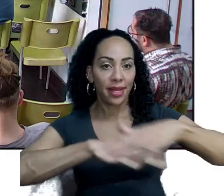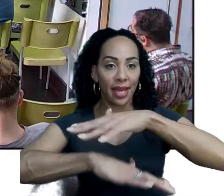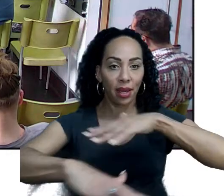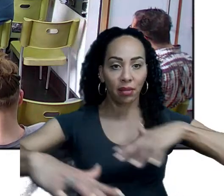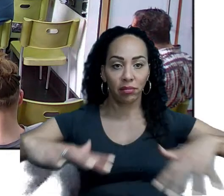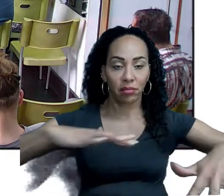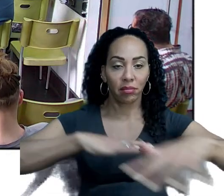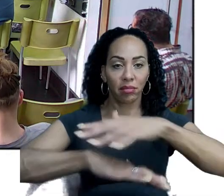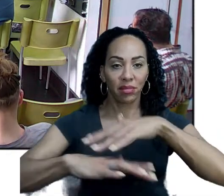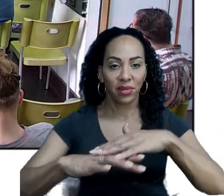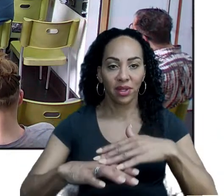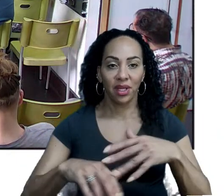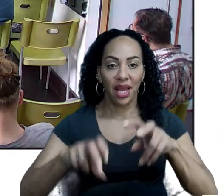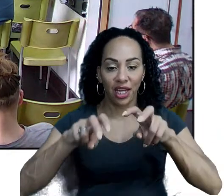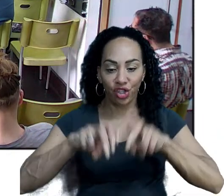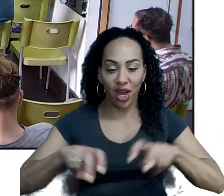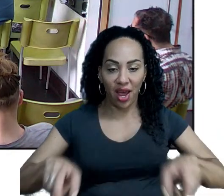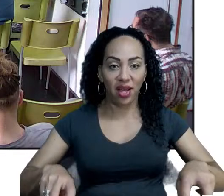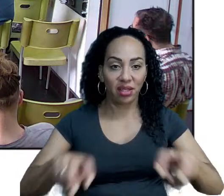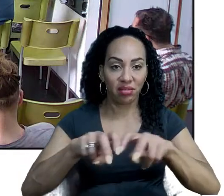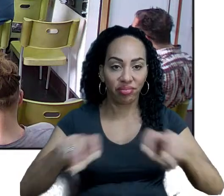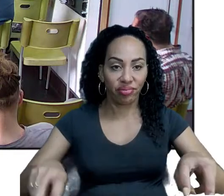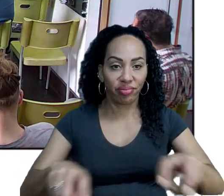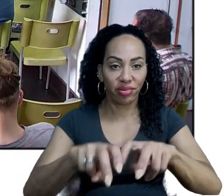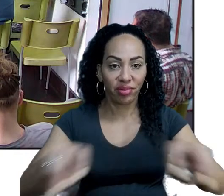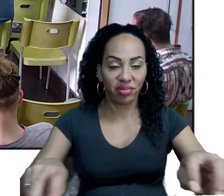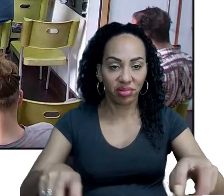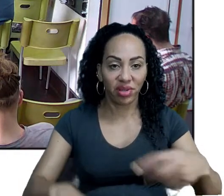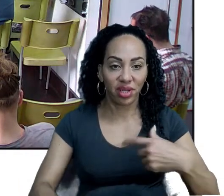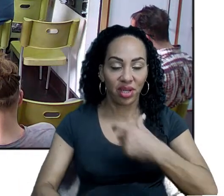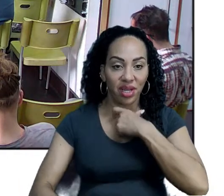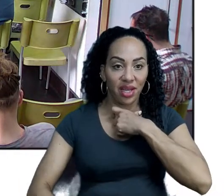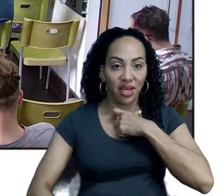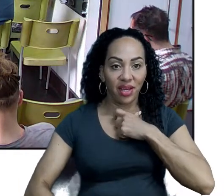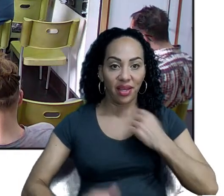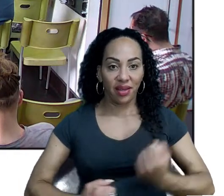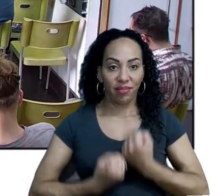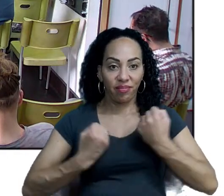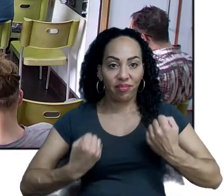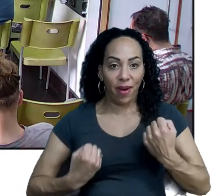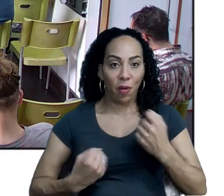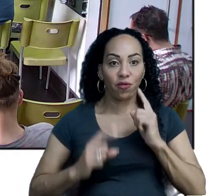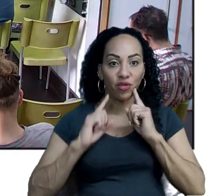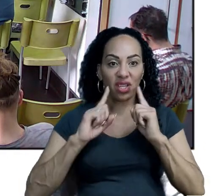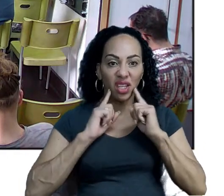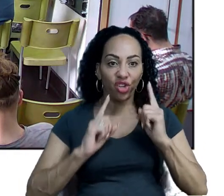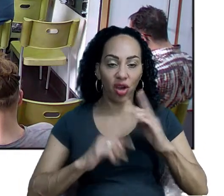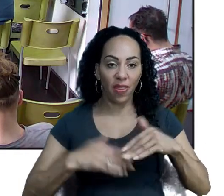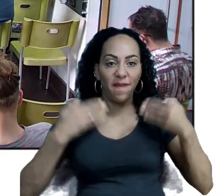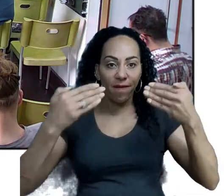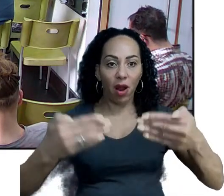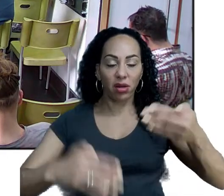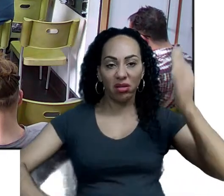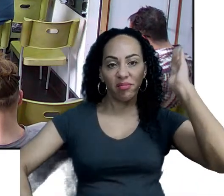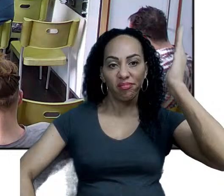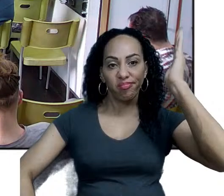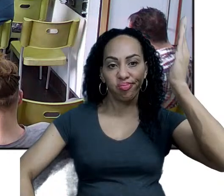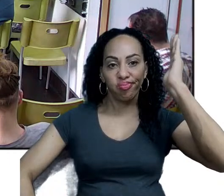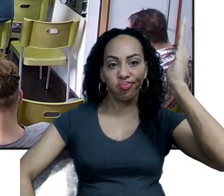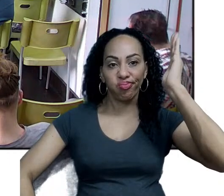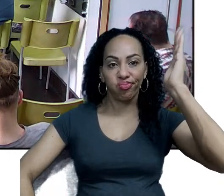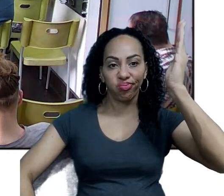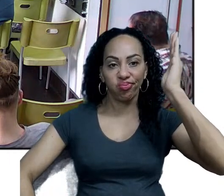the class. We've done a lot of imagining the space differently. So at the moment we get into a room,